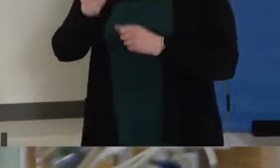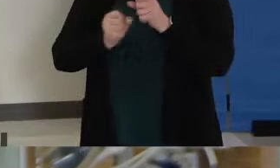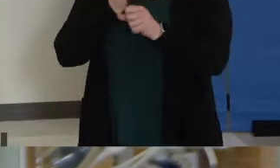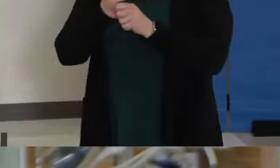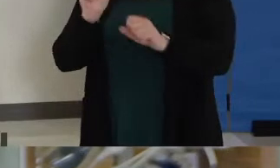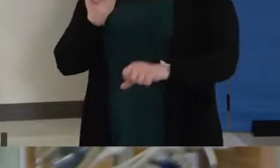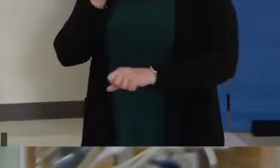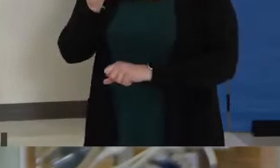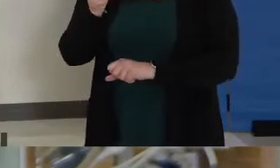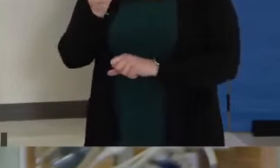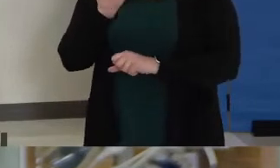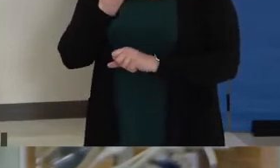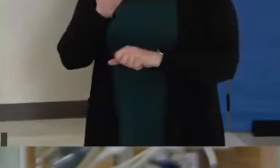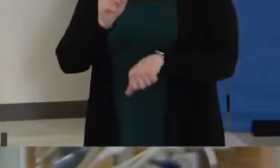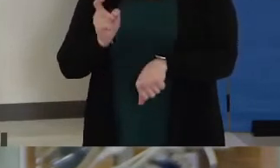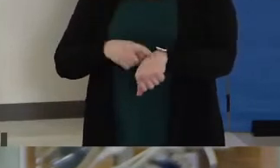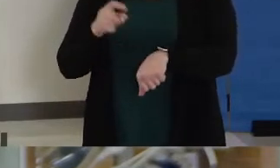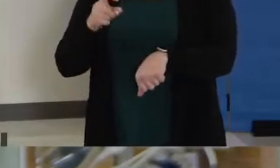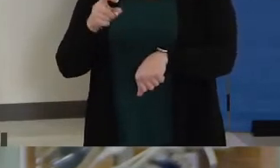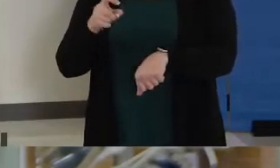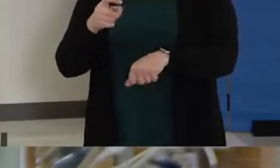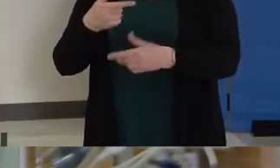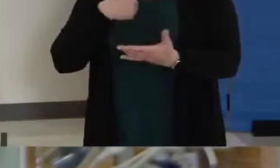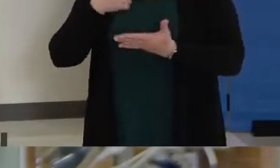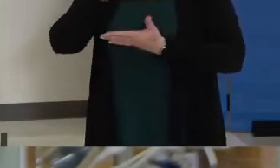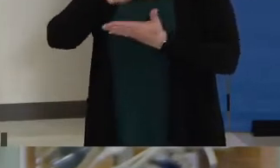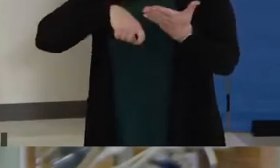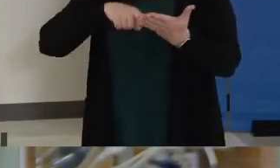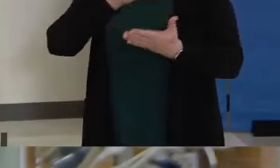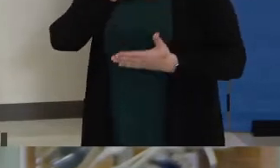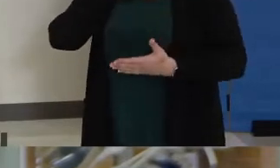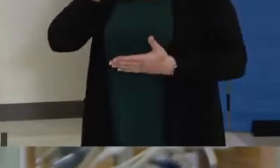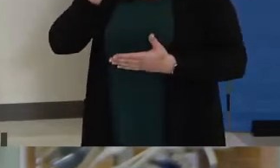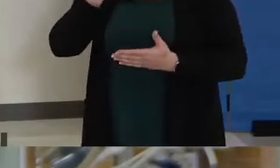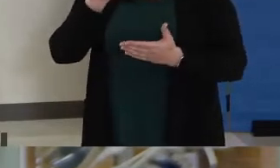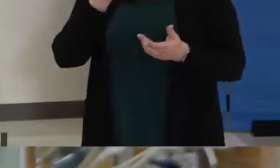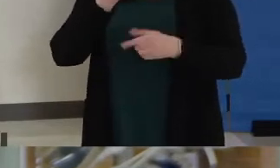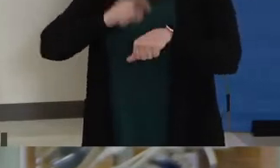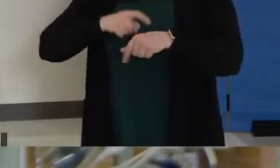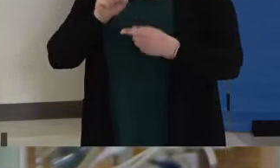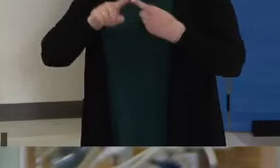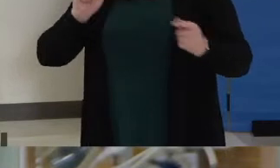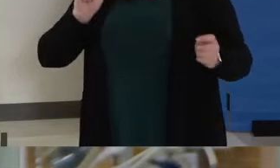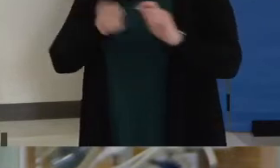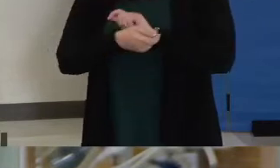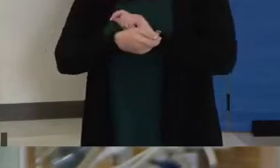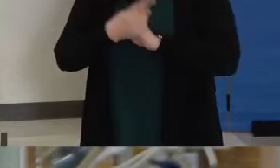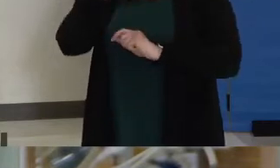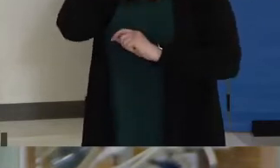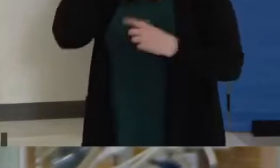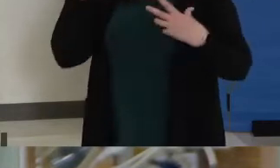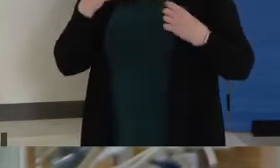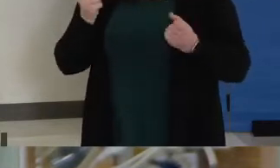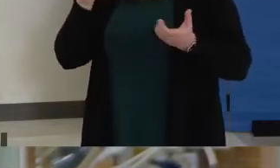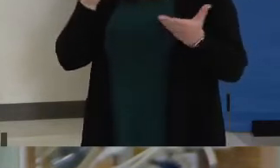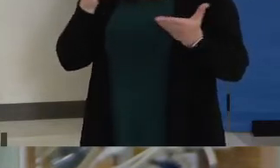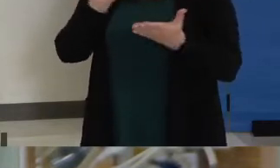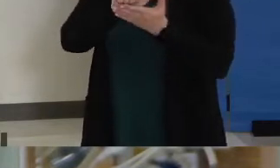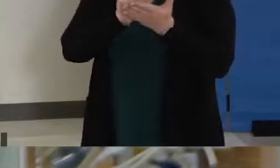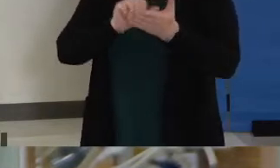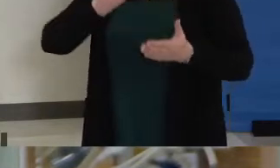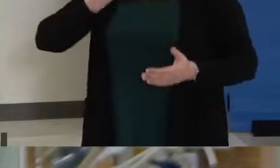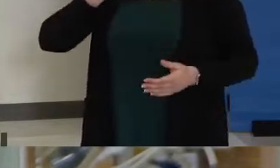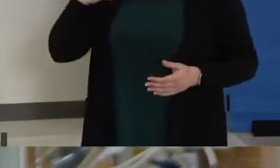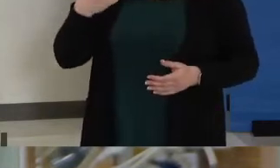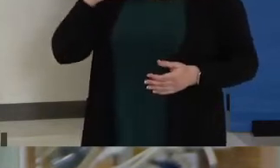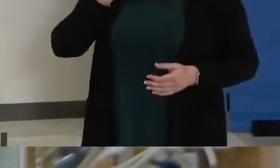is time, and I say this as the author of the Act, it is time to modernize the Mental Health Services Act, to apply what